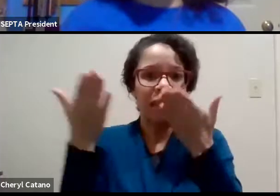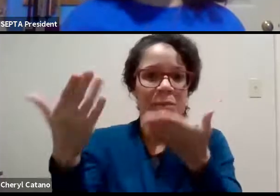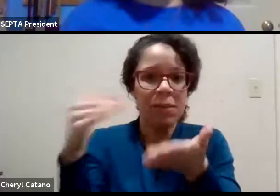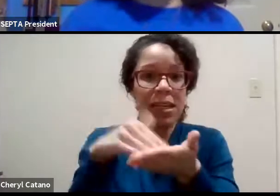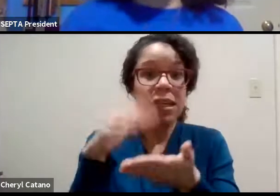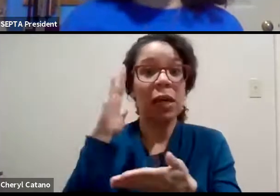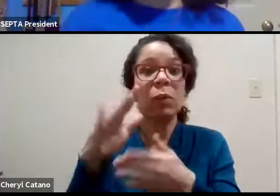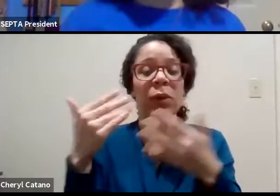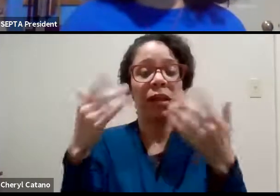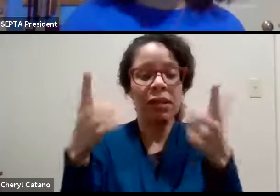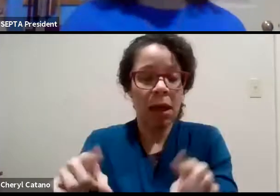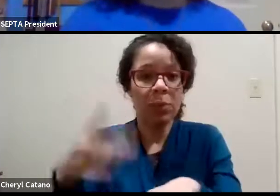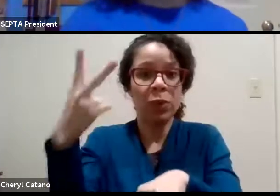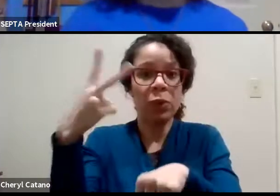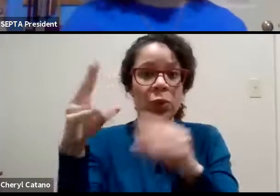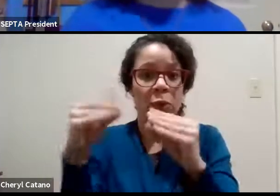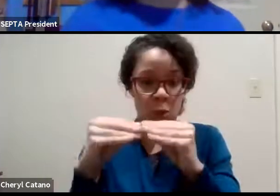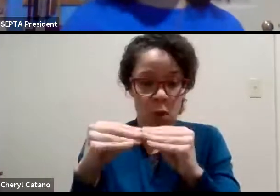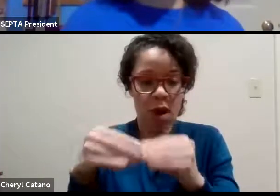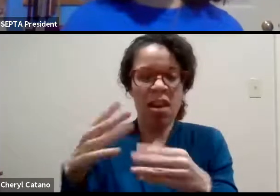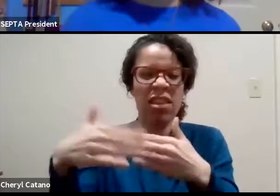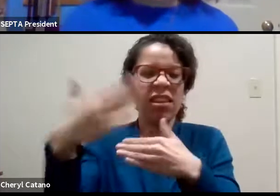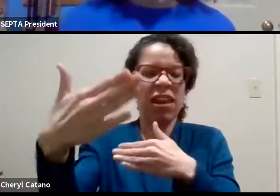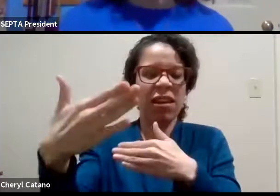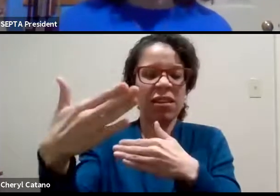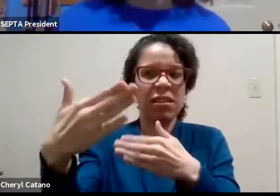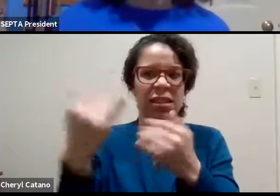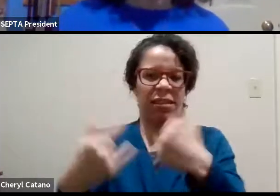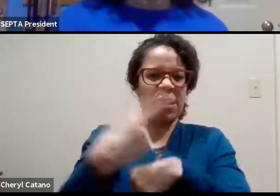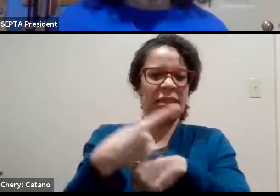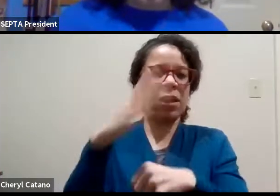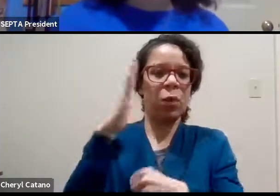rounds and the next upcoming deadline will be February 1st.